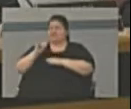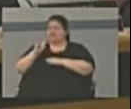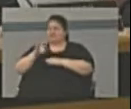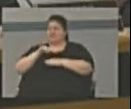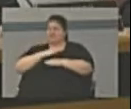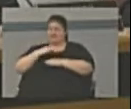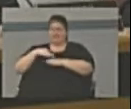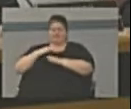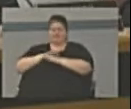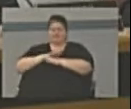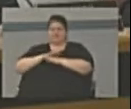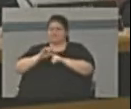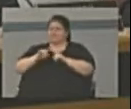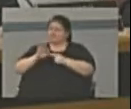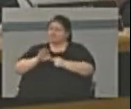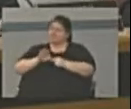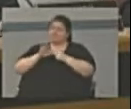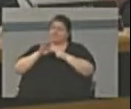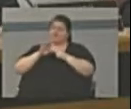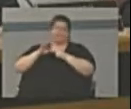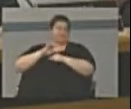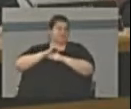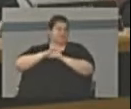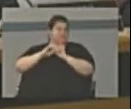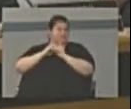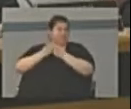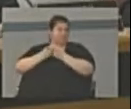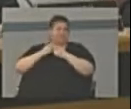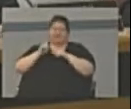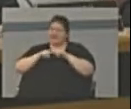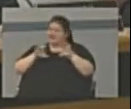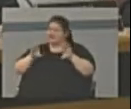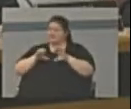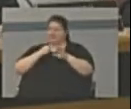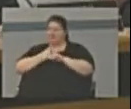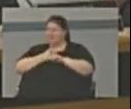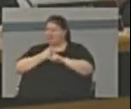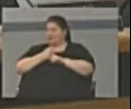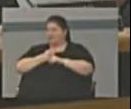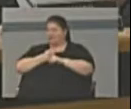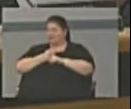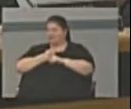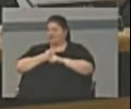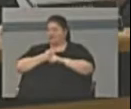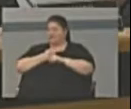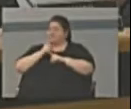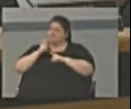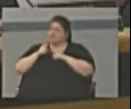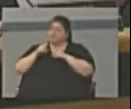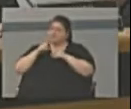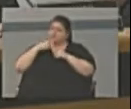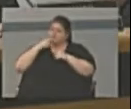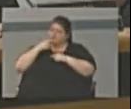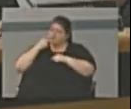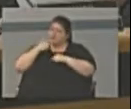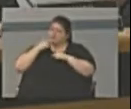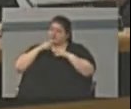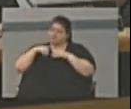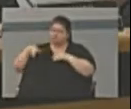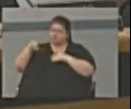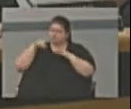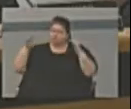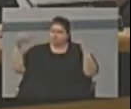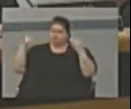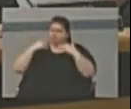the police department in particular, they cannot do it alone. It requires the general public to be involved, to be engaged. When you